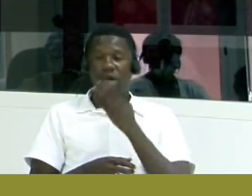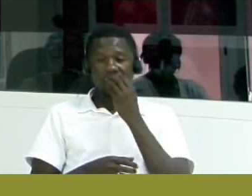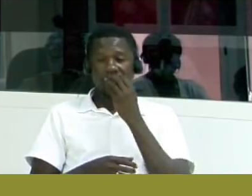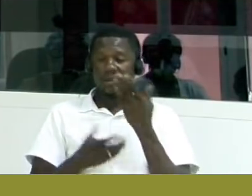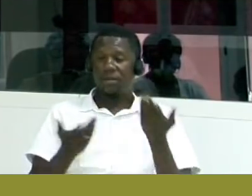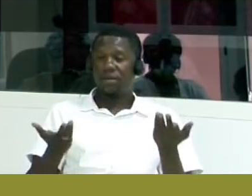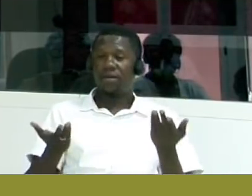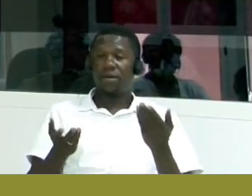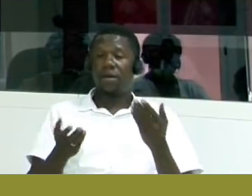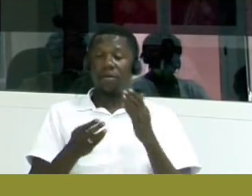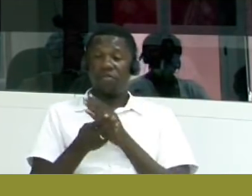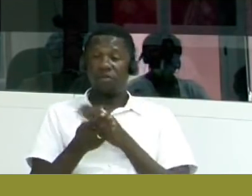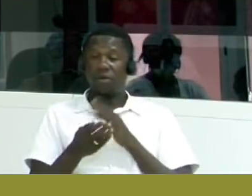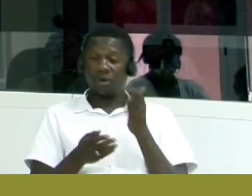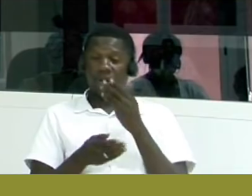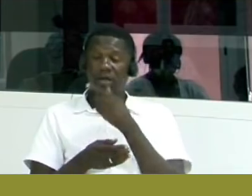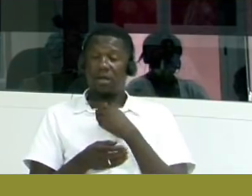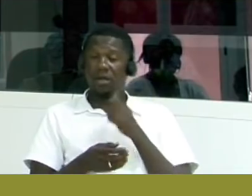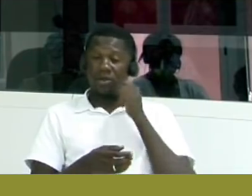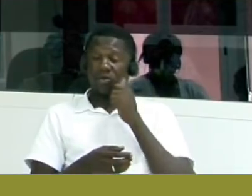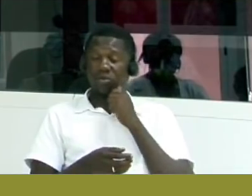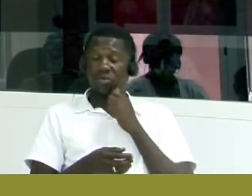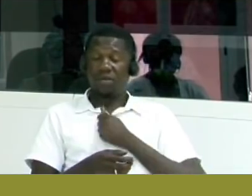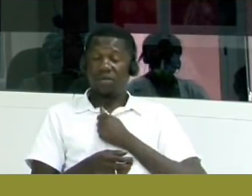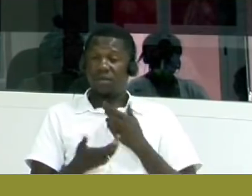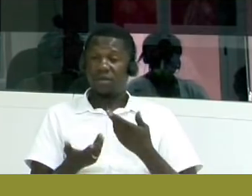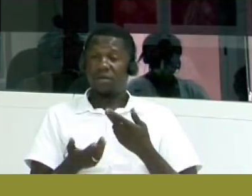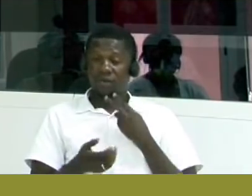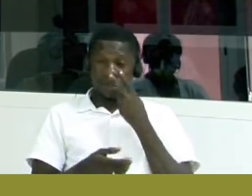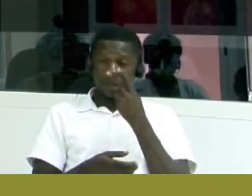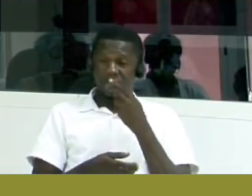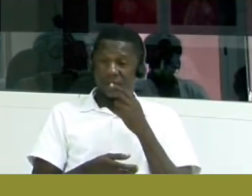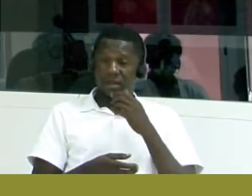Before I went there, I used to be afraid. If I see a dead body lying down, I will go miles away.